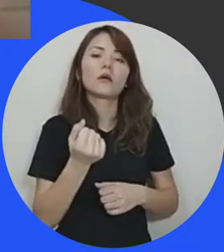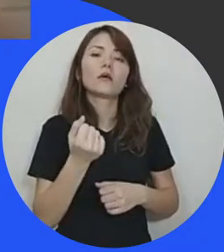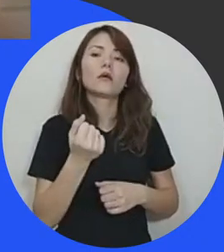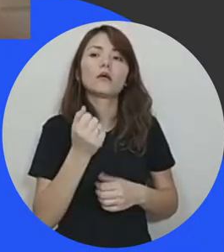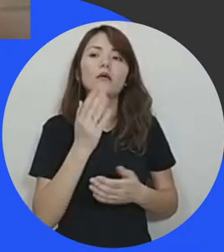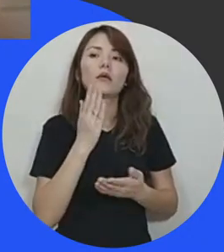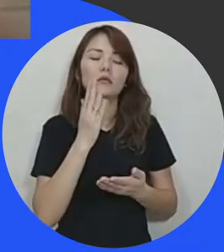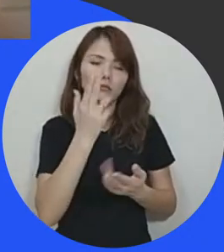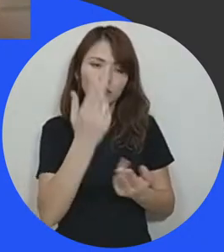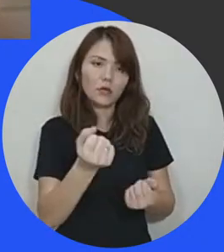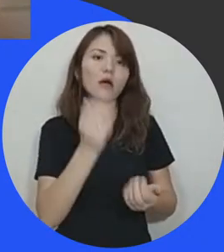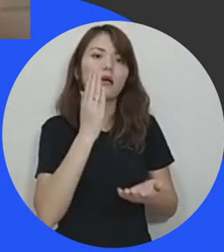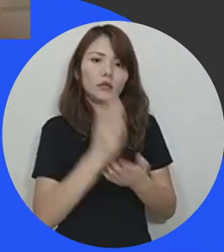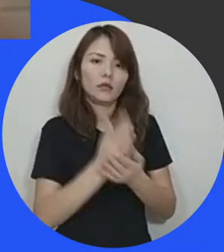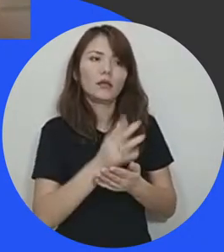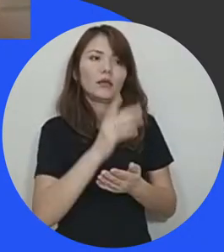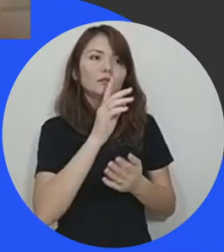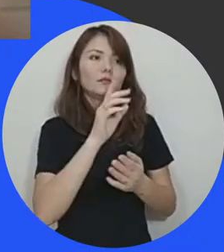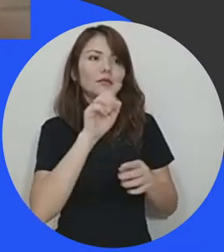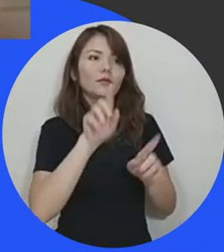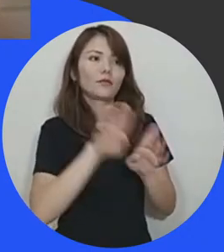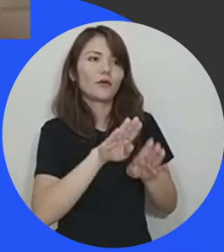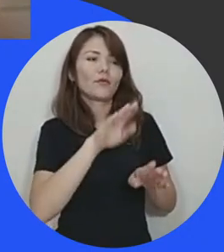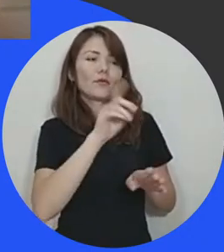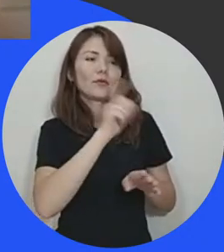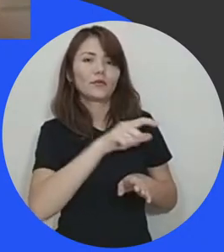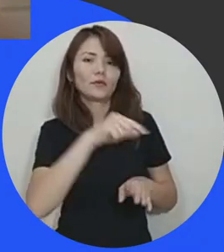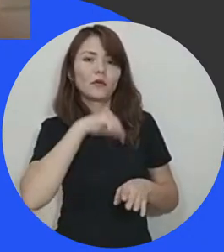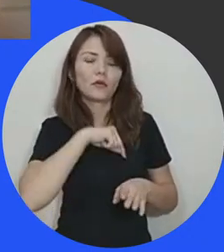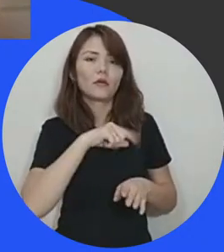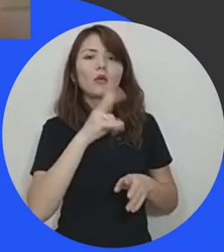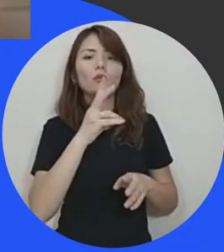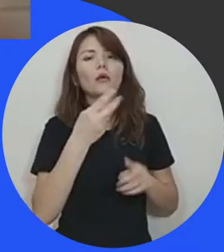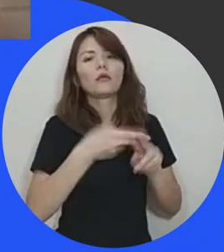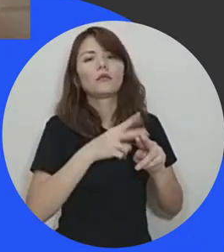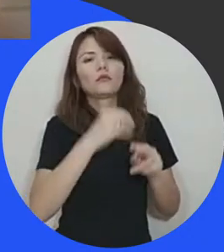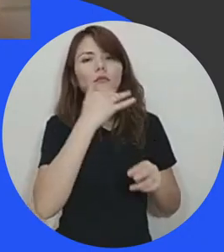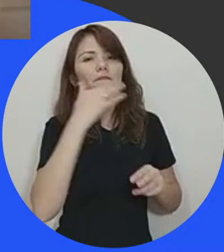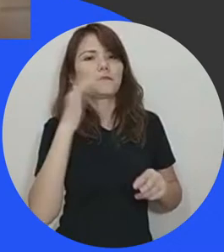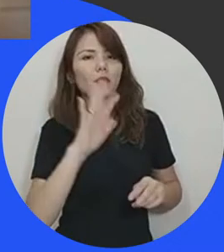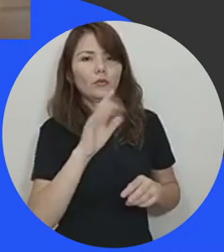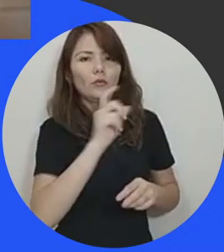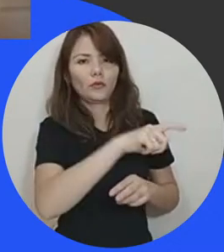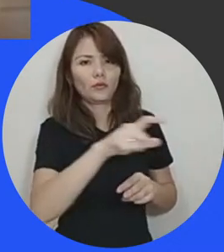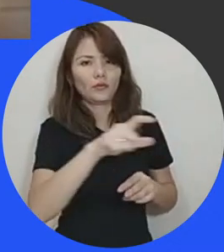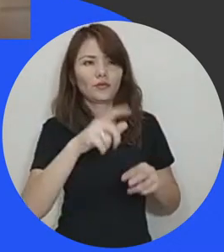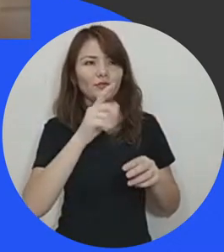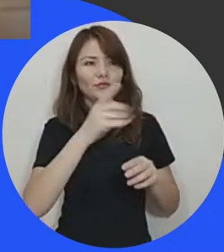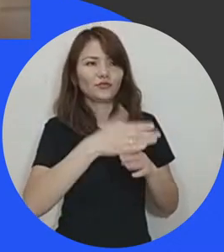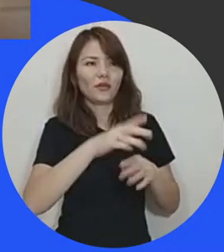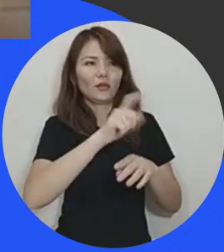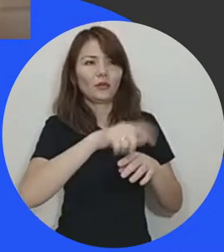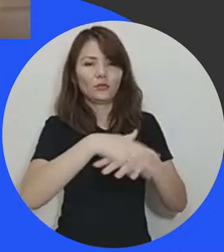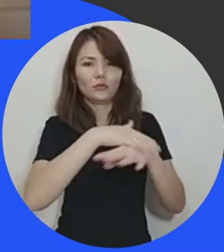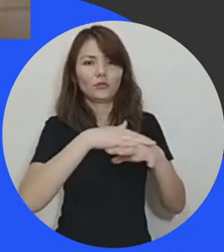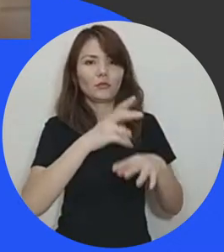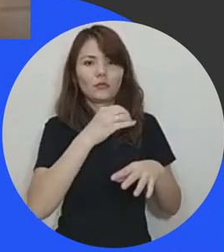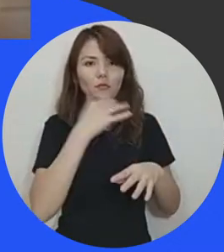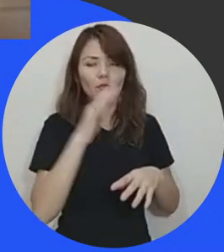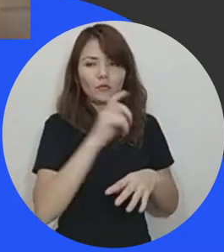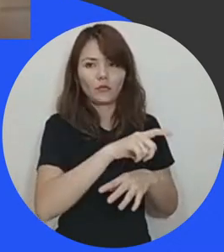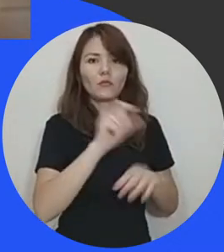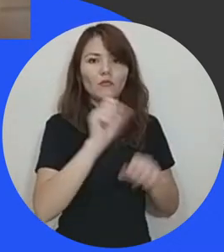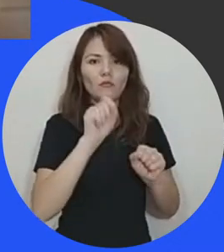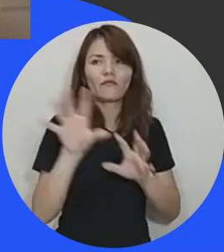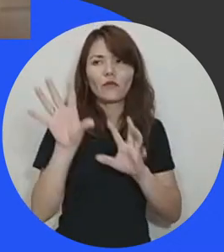but it's probably only a small proportion of the population. So what some of the